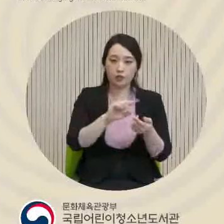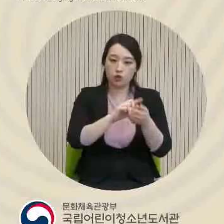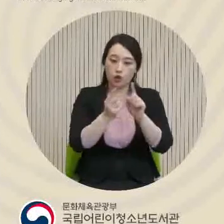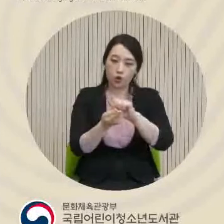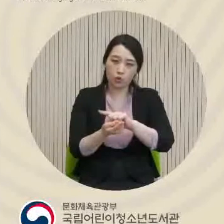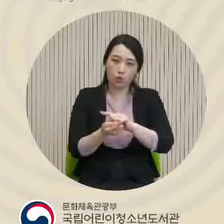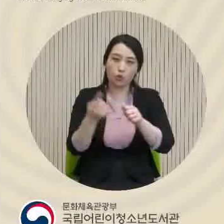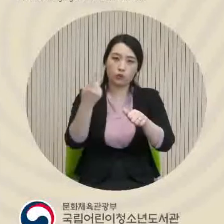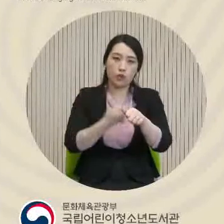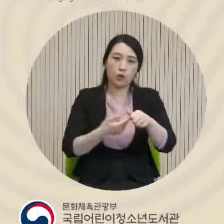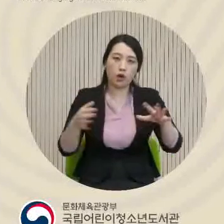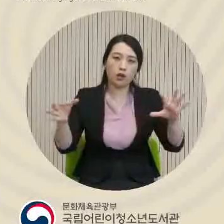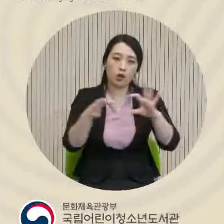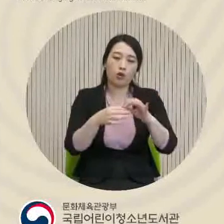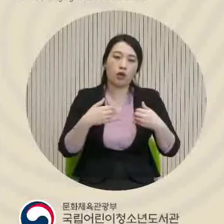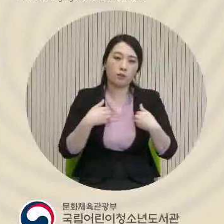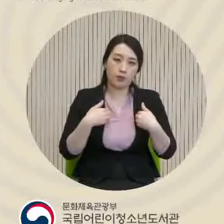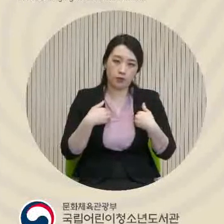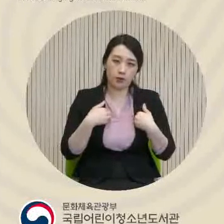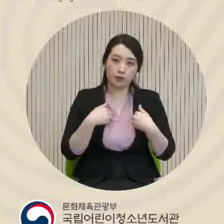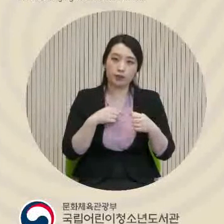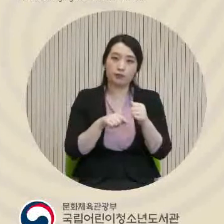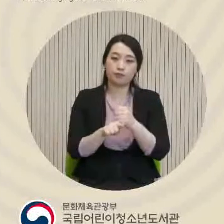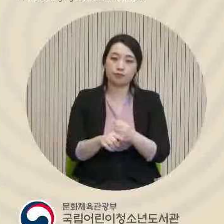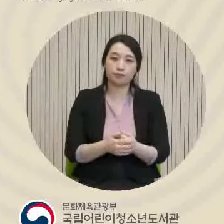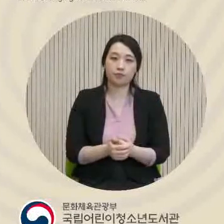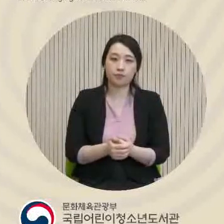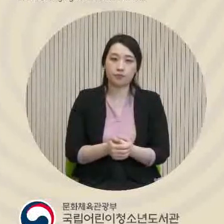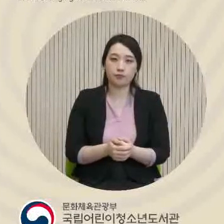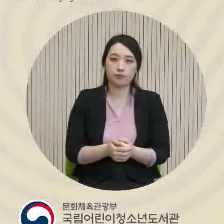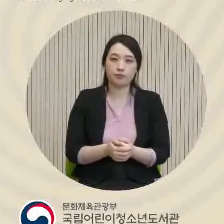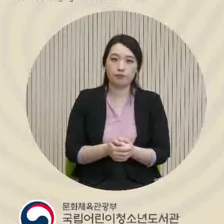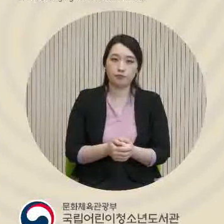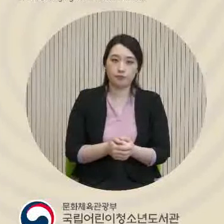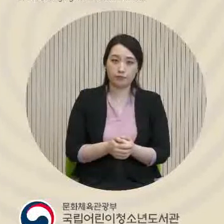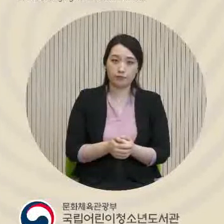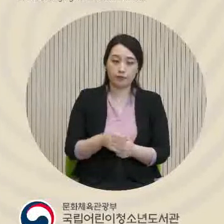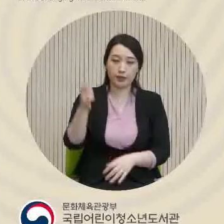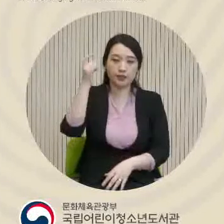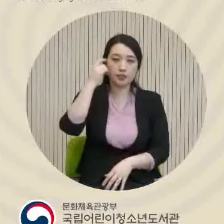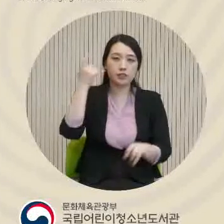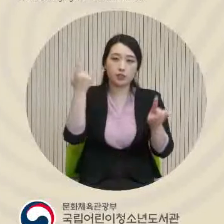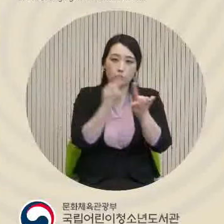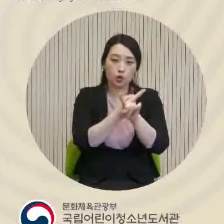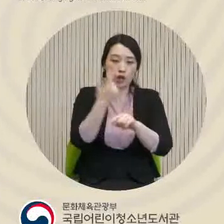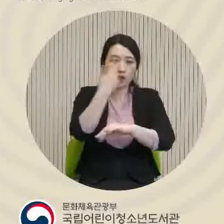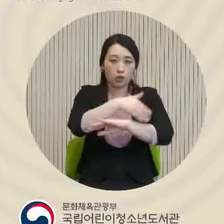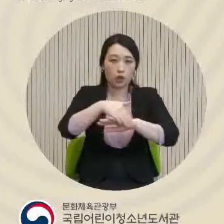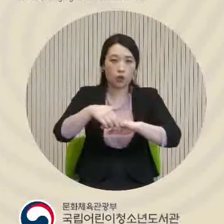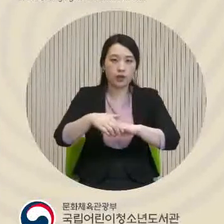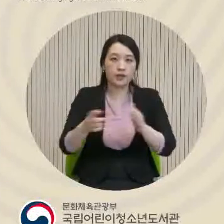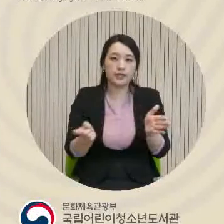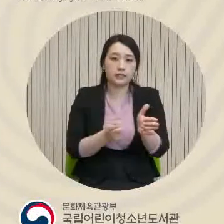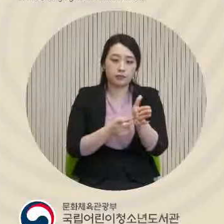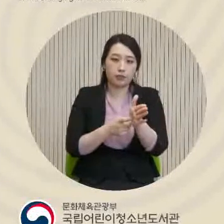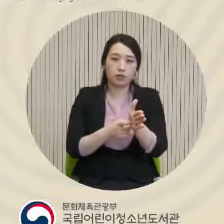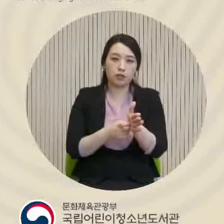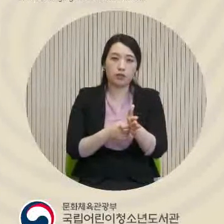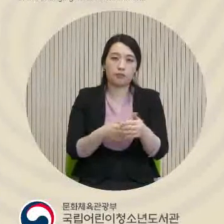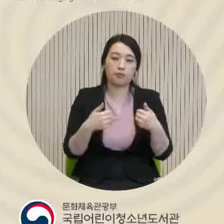teachers, librarians, and parents need to change their perspectives and